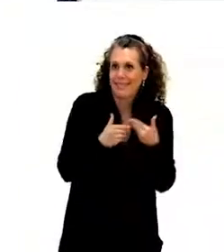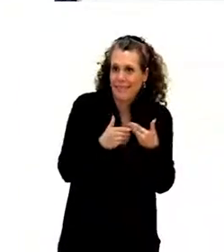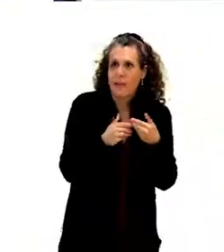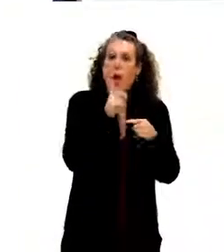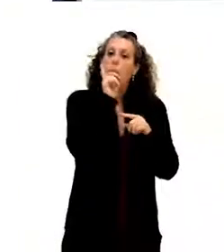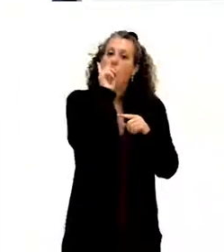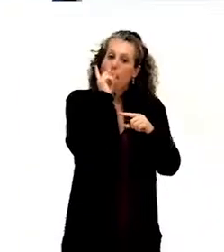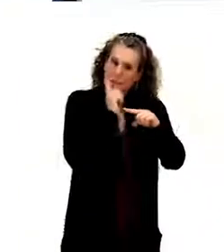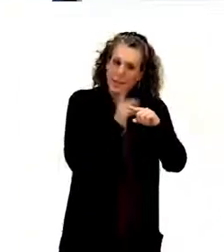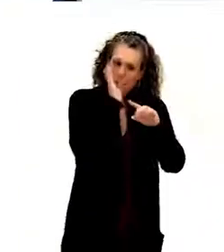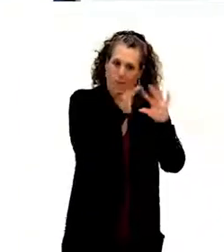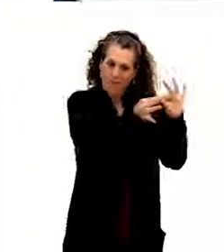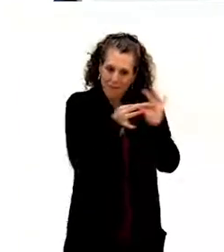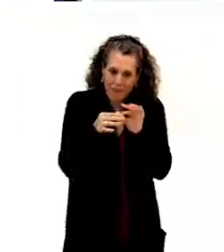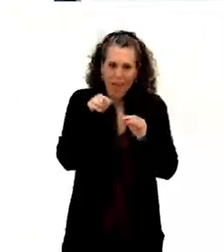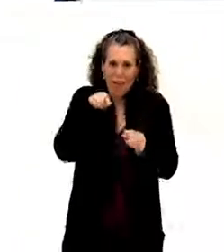of the contract